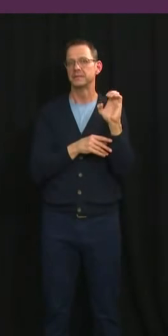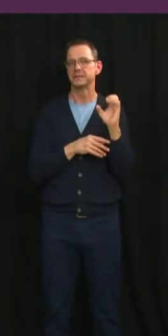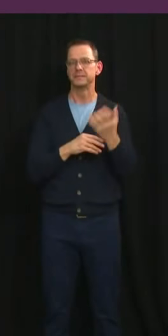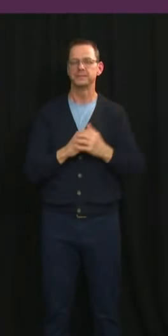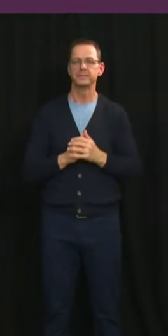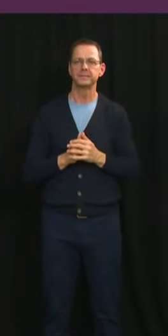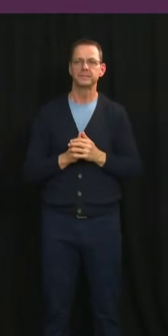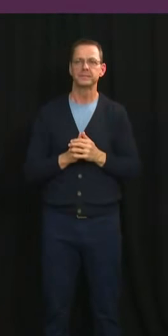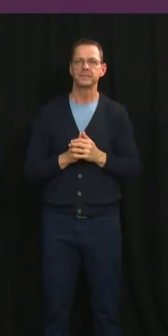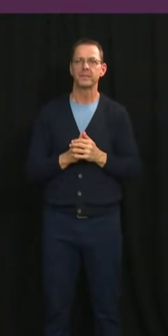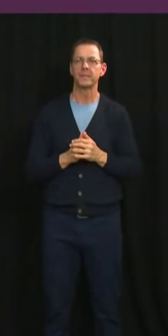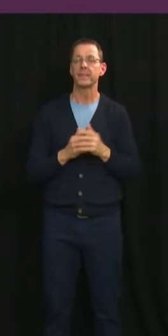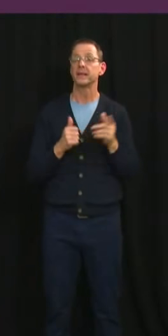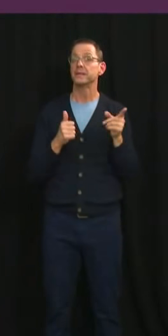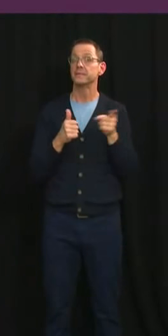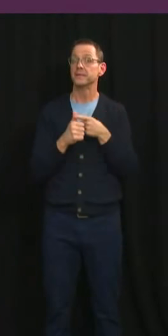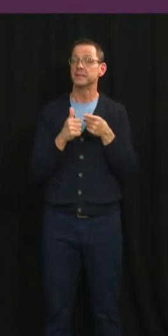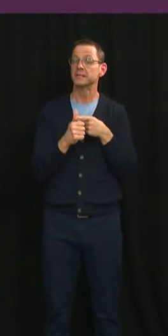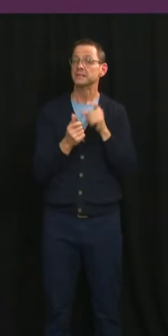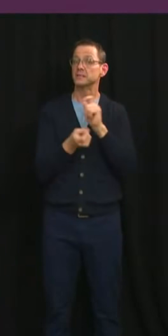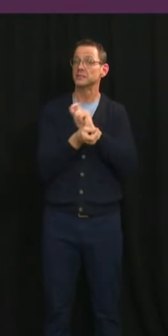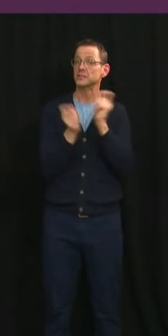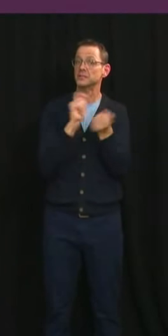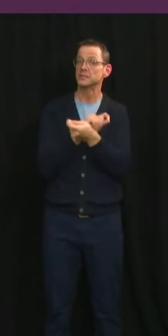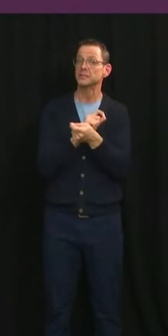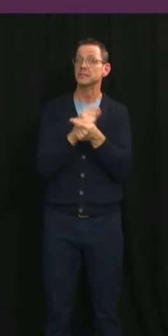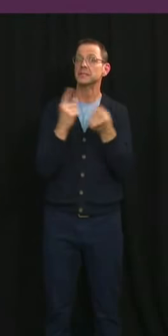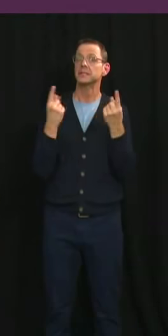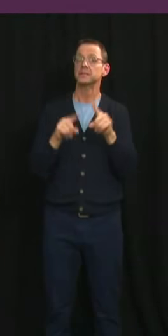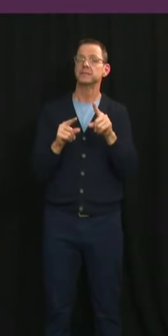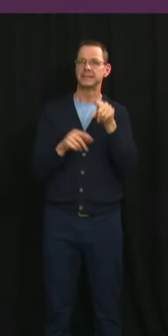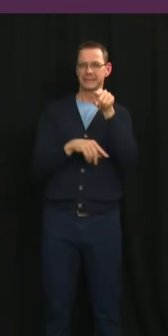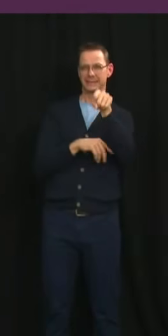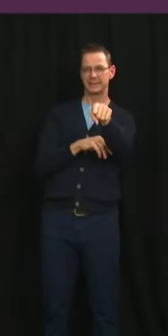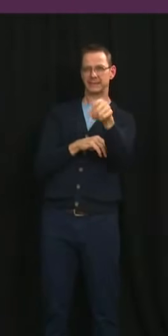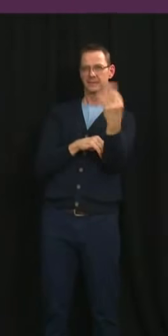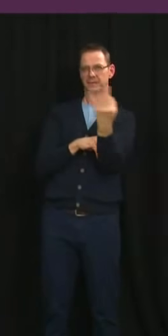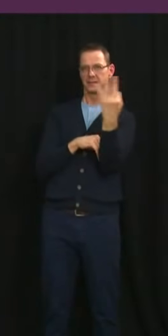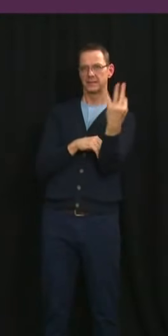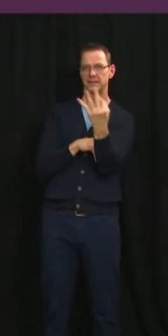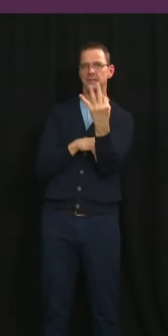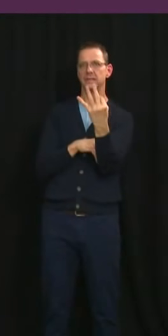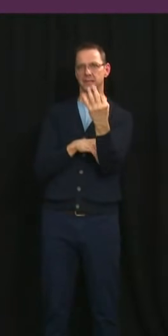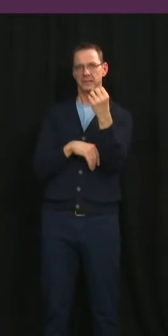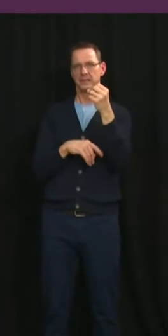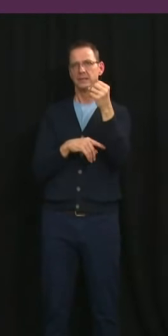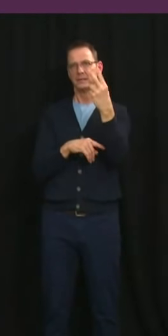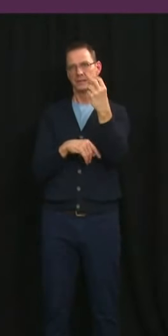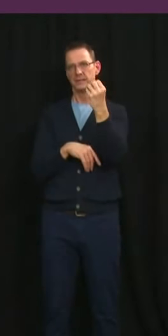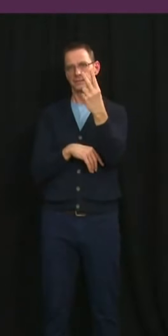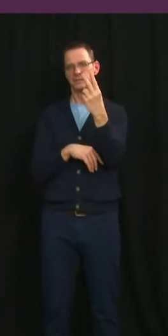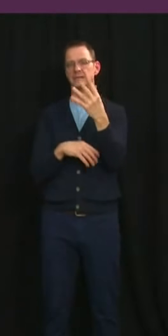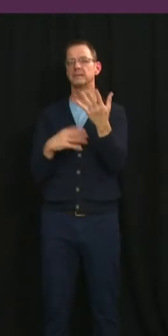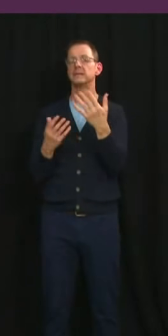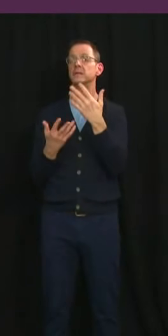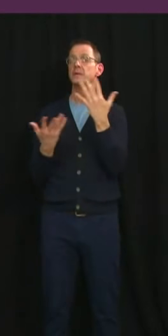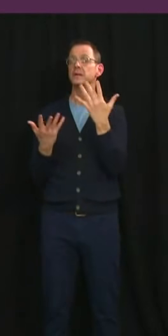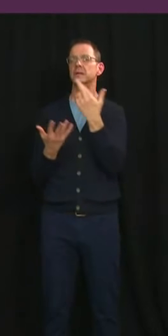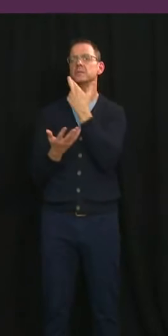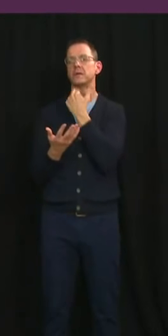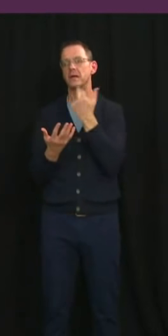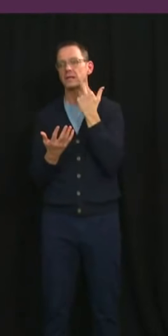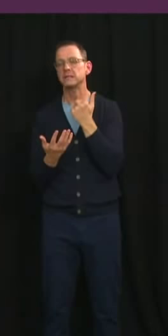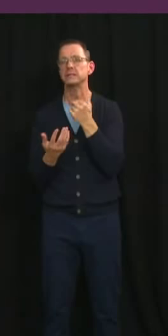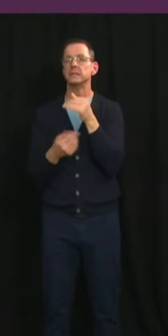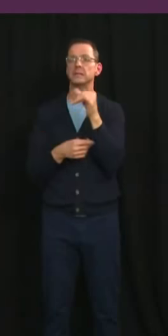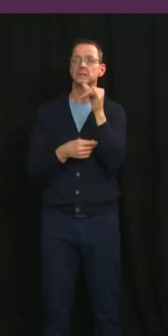bars, lounges, and cafes will no longer be able to offer indoor, in-person service.